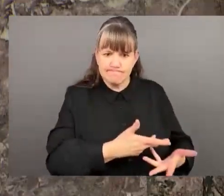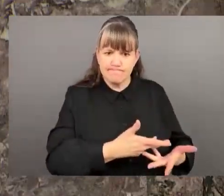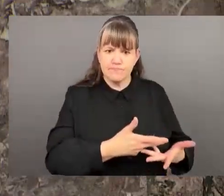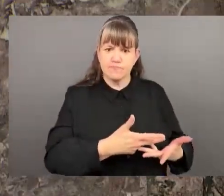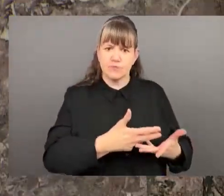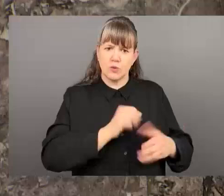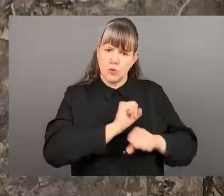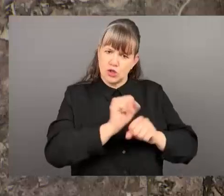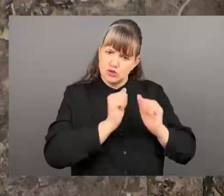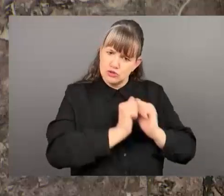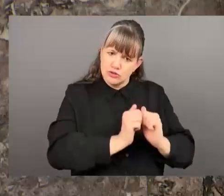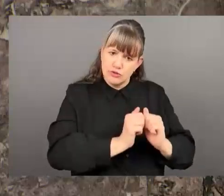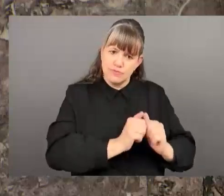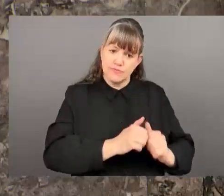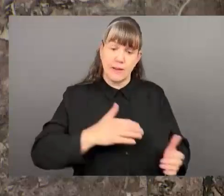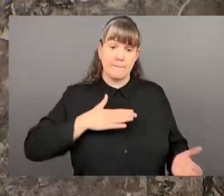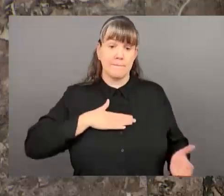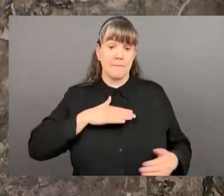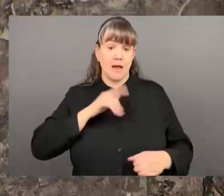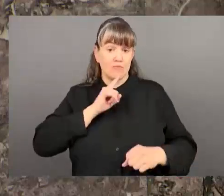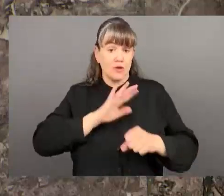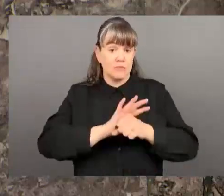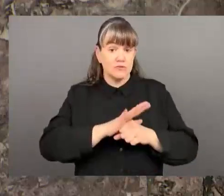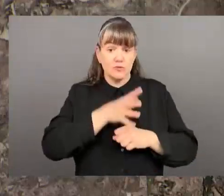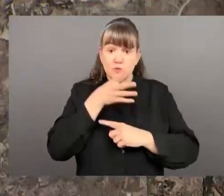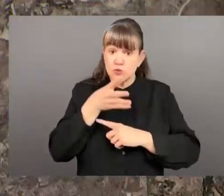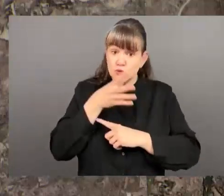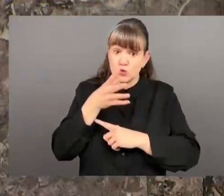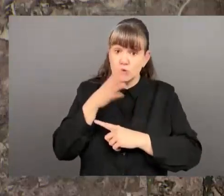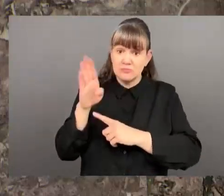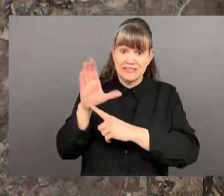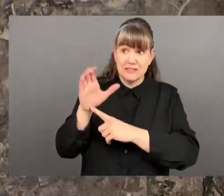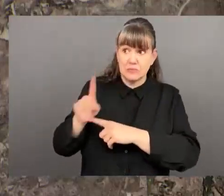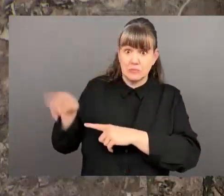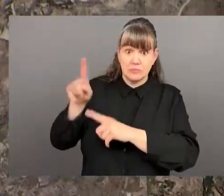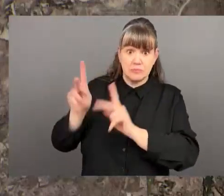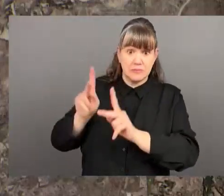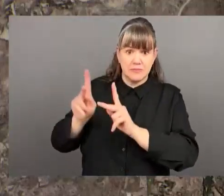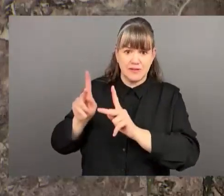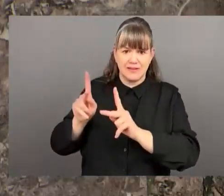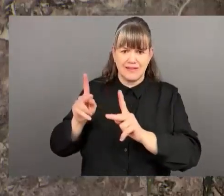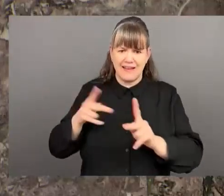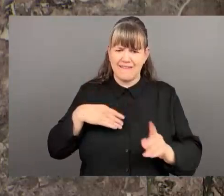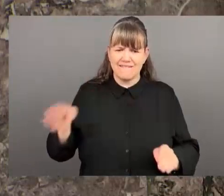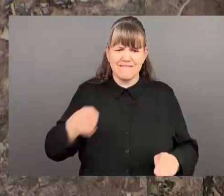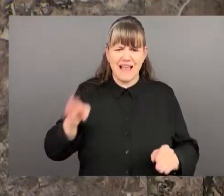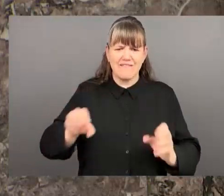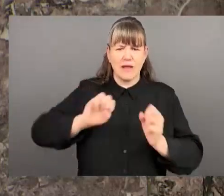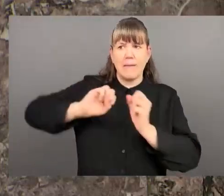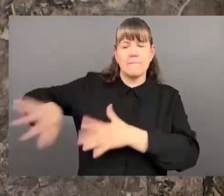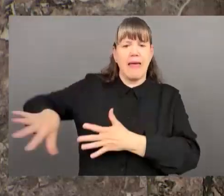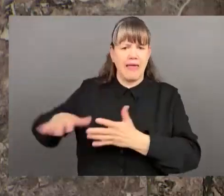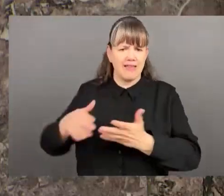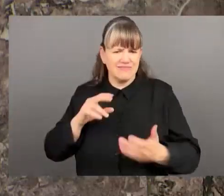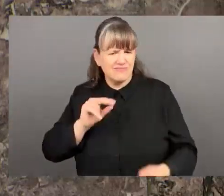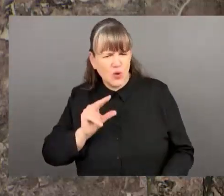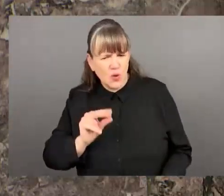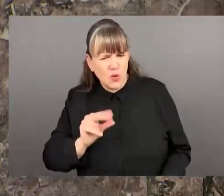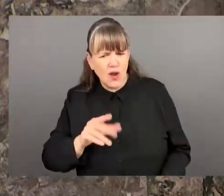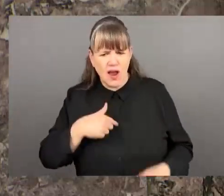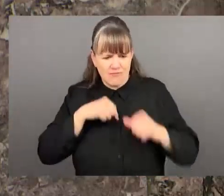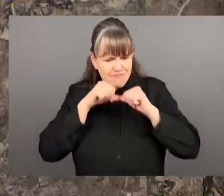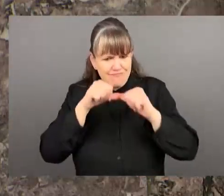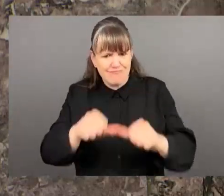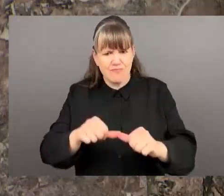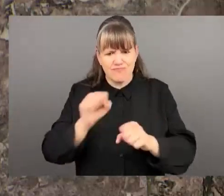never abandon them. Mr. Speaker, I will continue to fight hard, do everything that I can to support all of the work